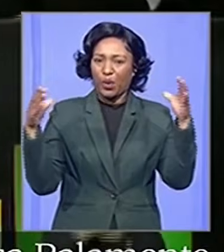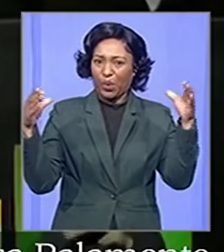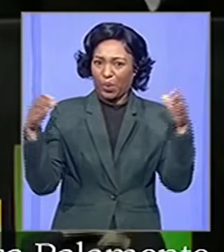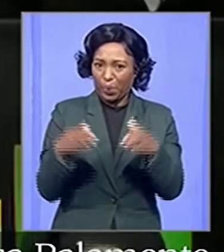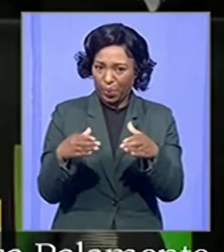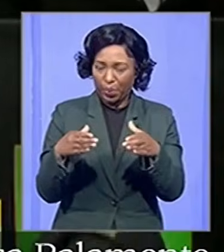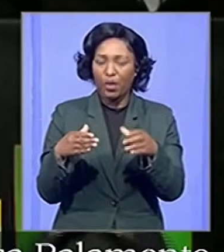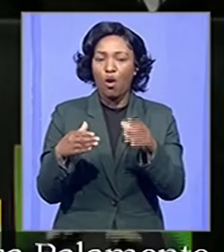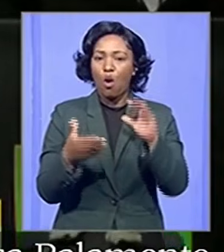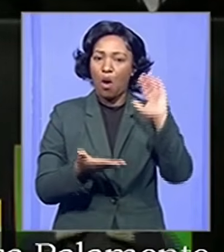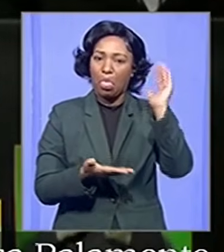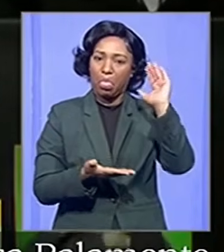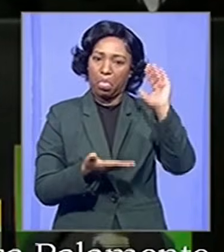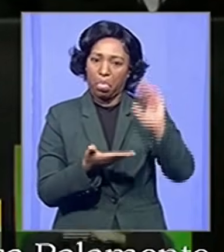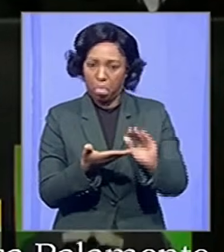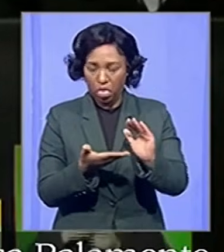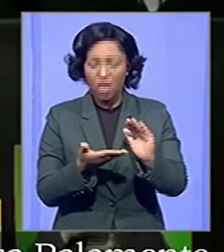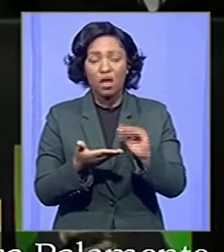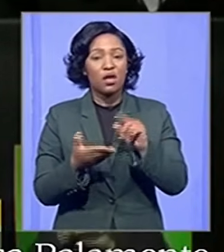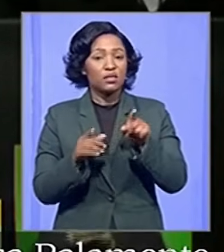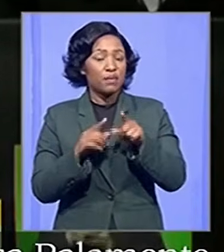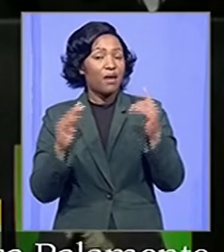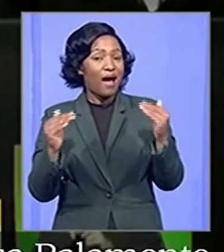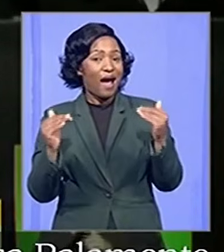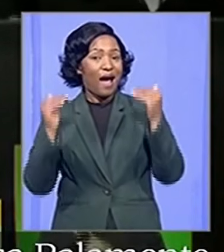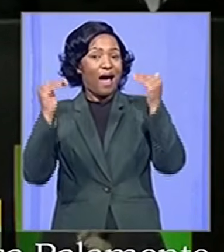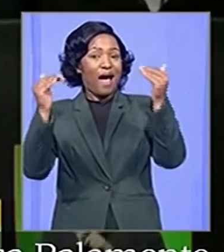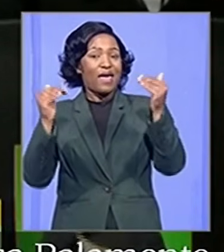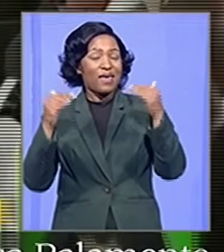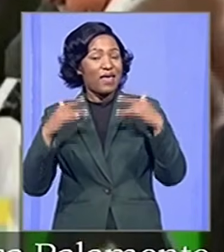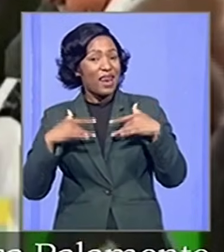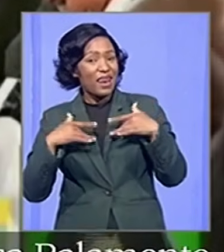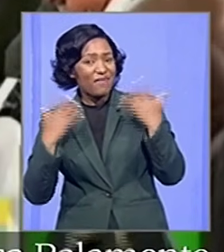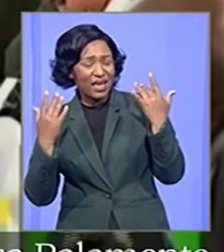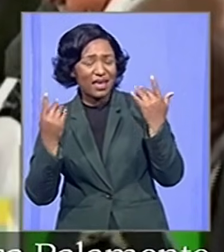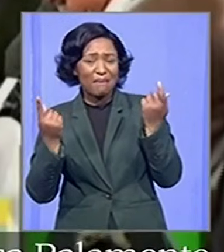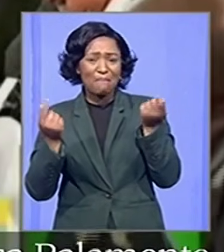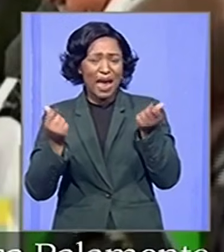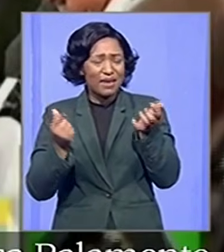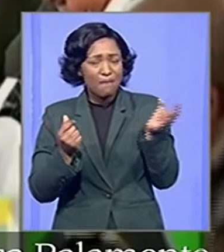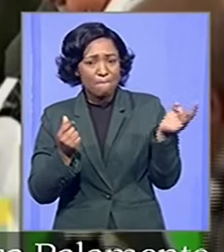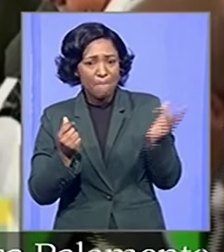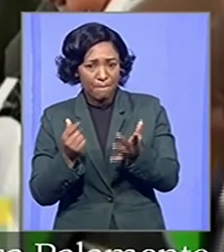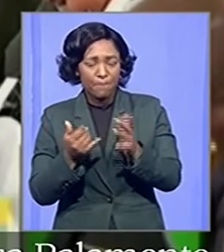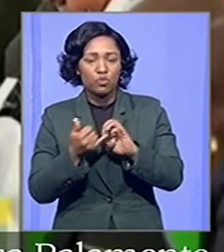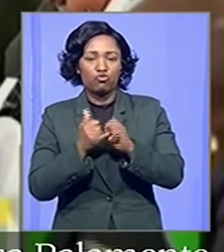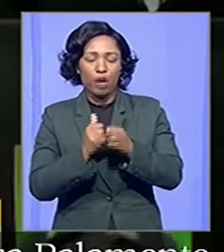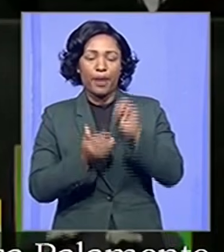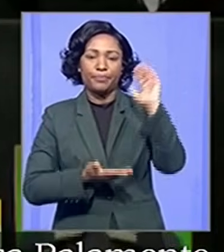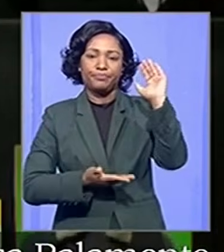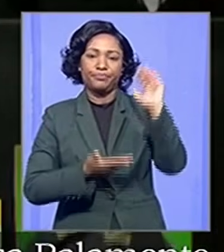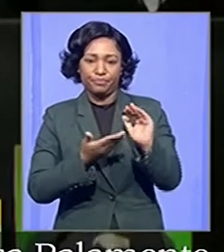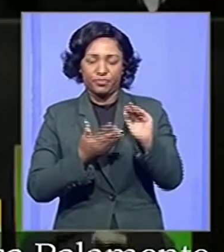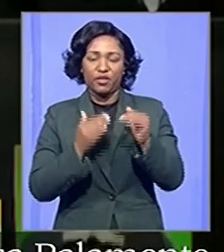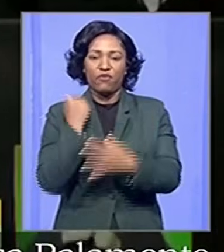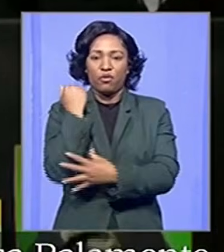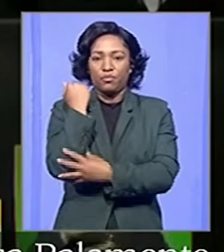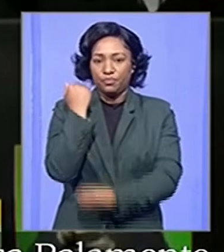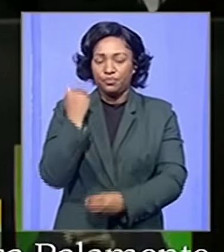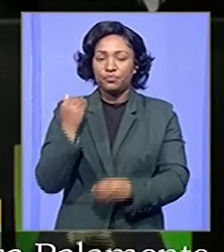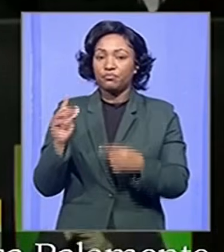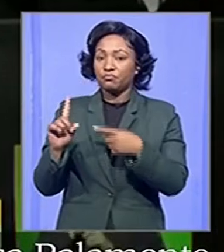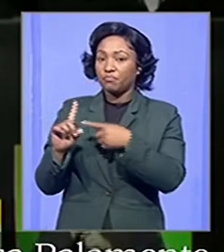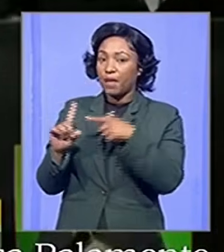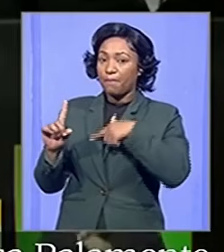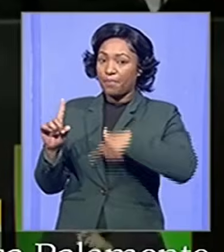living, especially on the poorest of the poor. Mopresidente Ramaphosa o sebedisitse monyetla wa ho araba dipotso